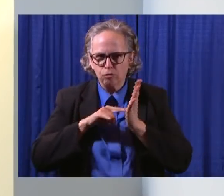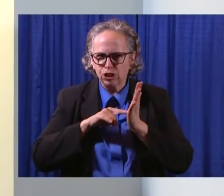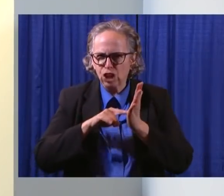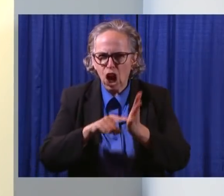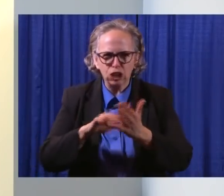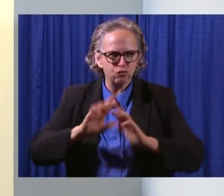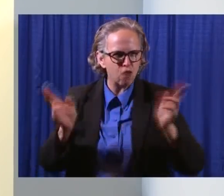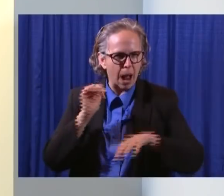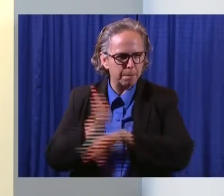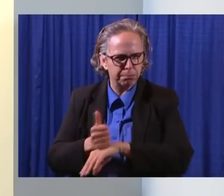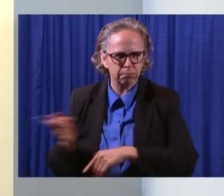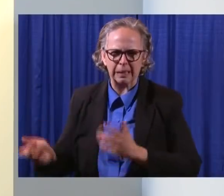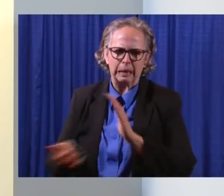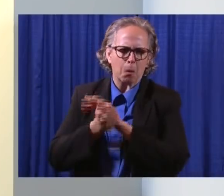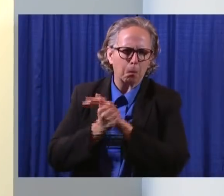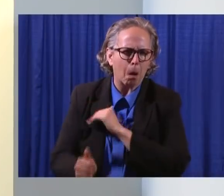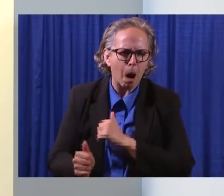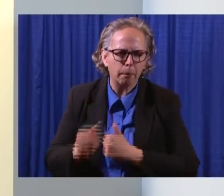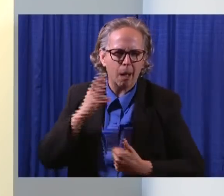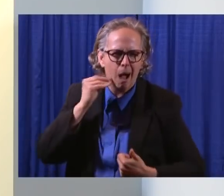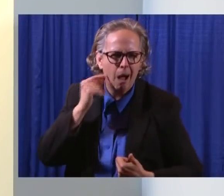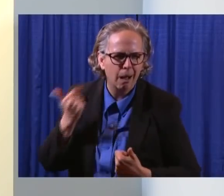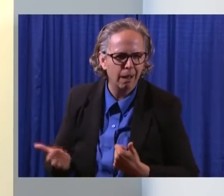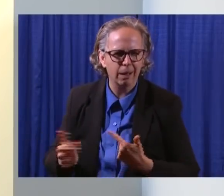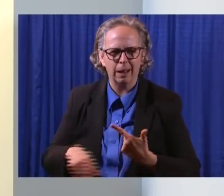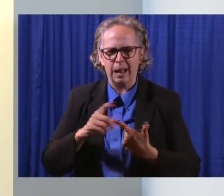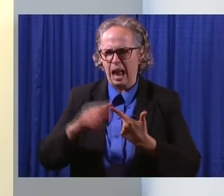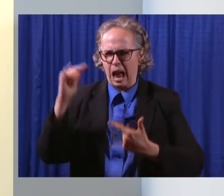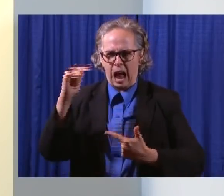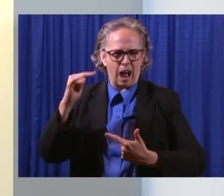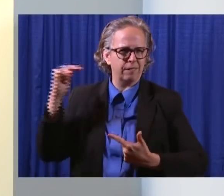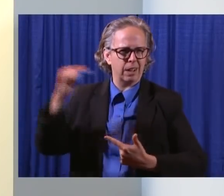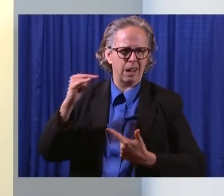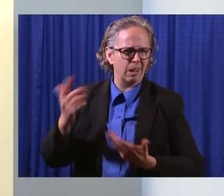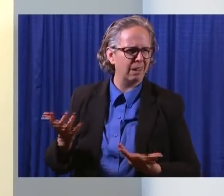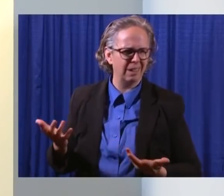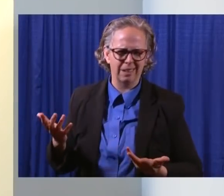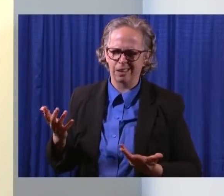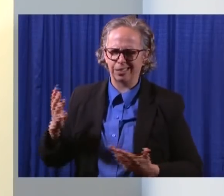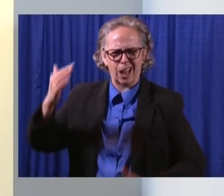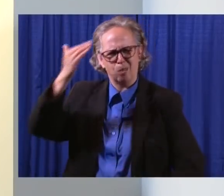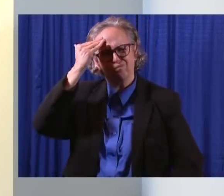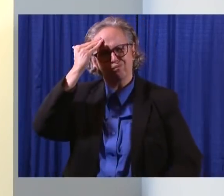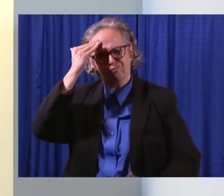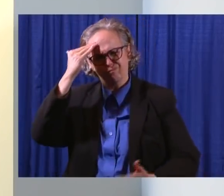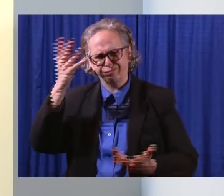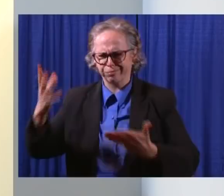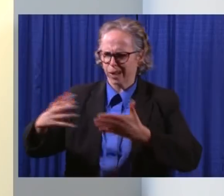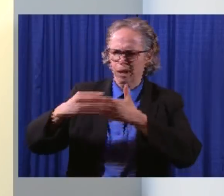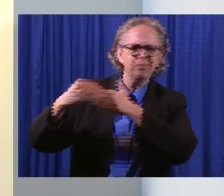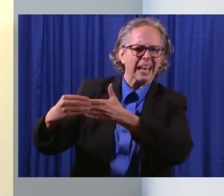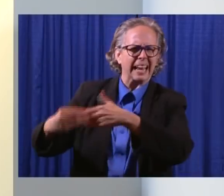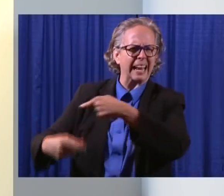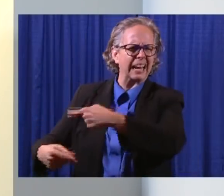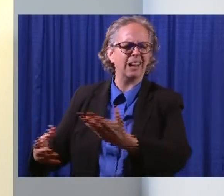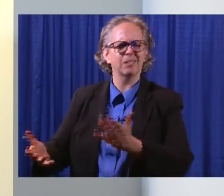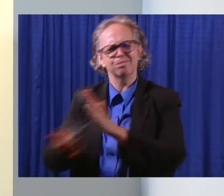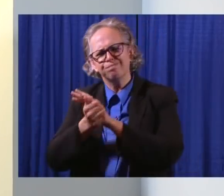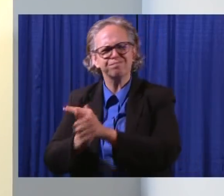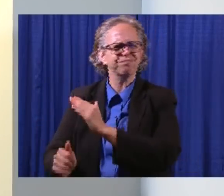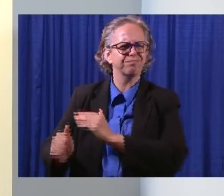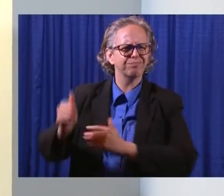at Wright-Patterson Air Force Base, the Air Force's leadership in this space